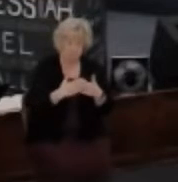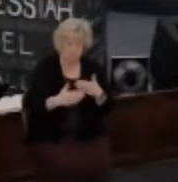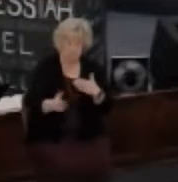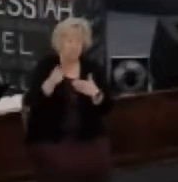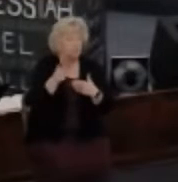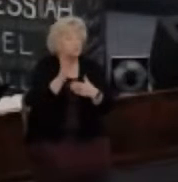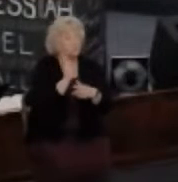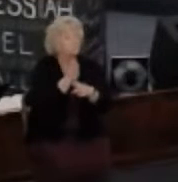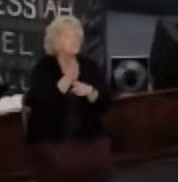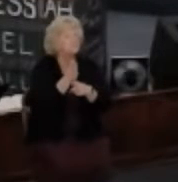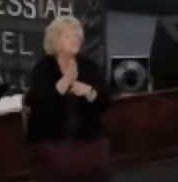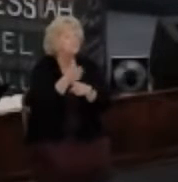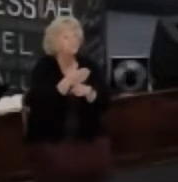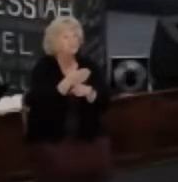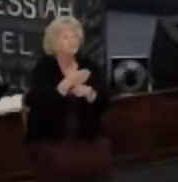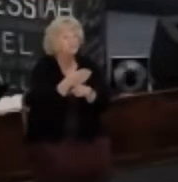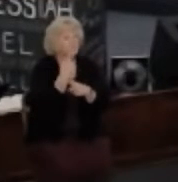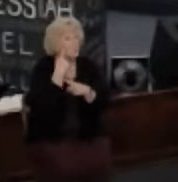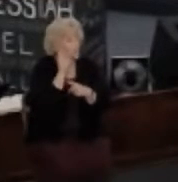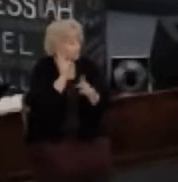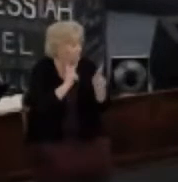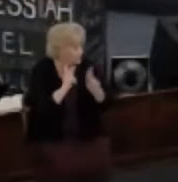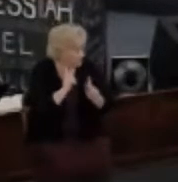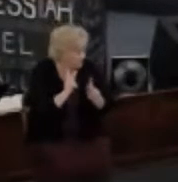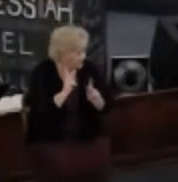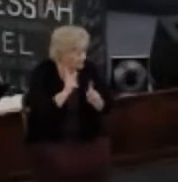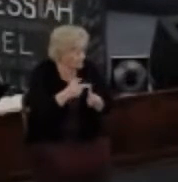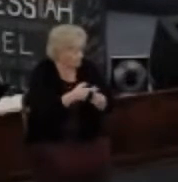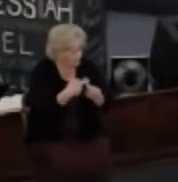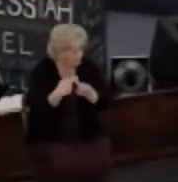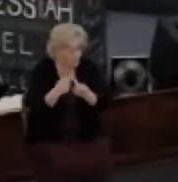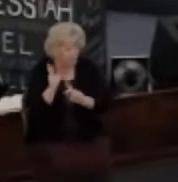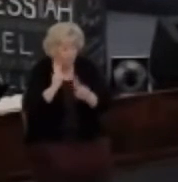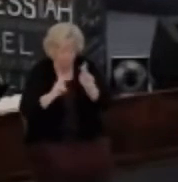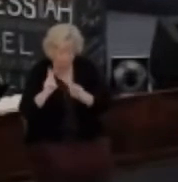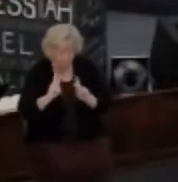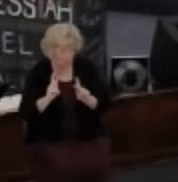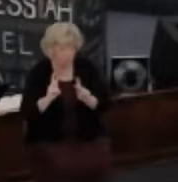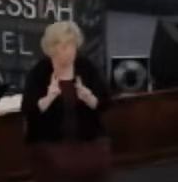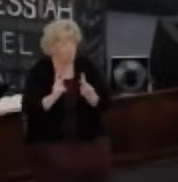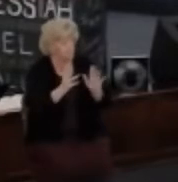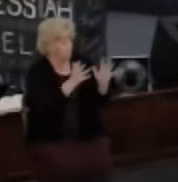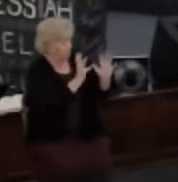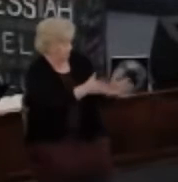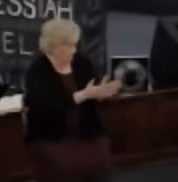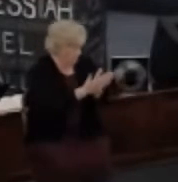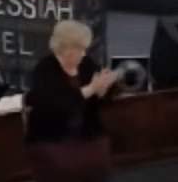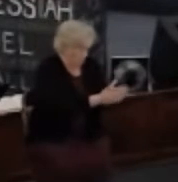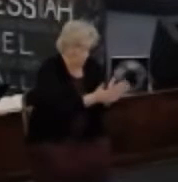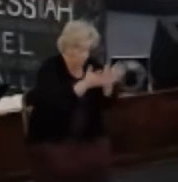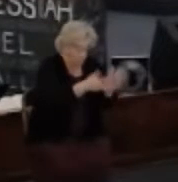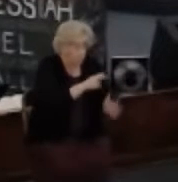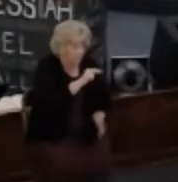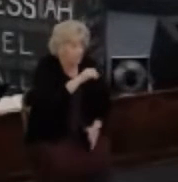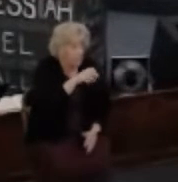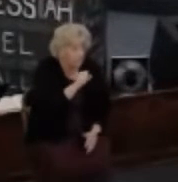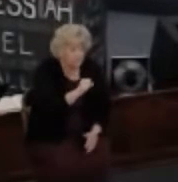will fish for people." So they pulled their boats up on shore, left everything, and followed him.